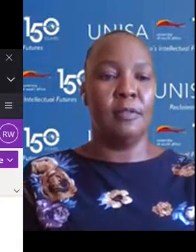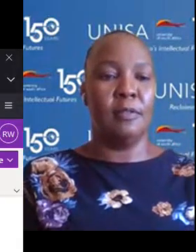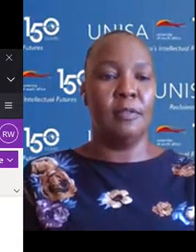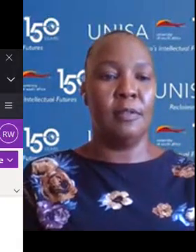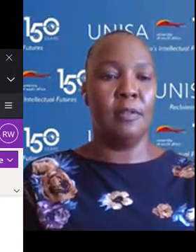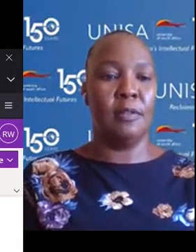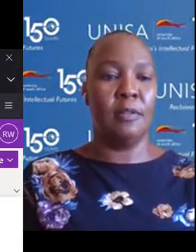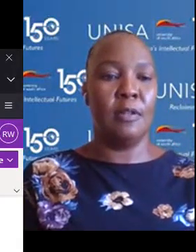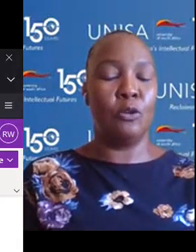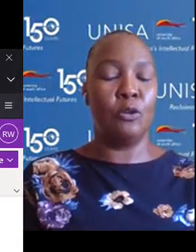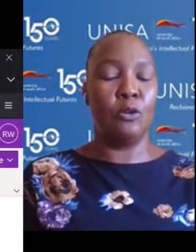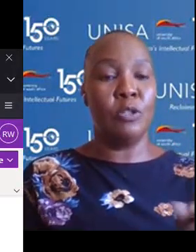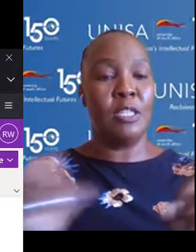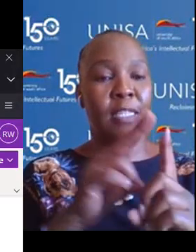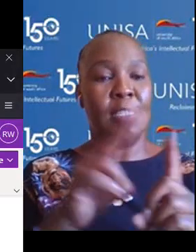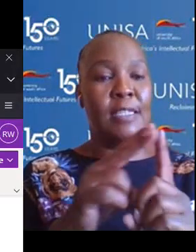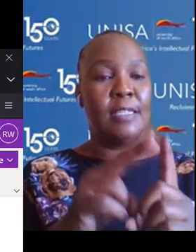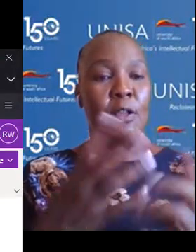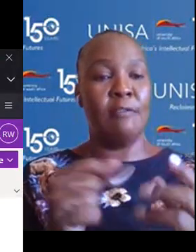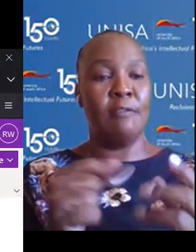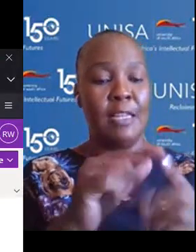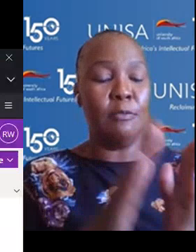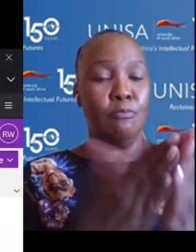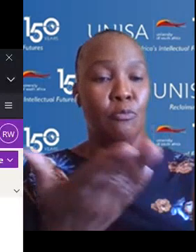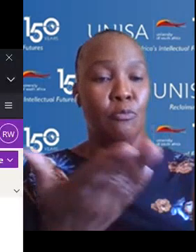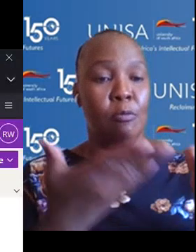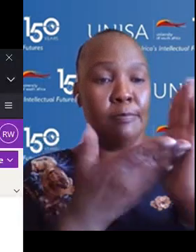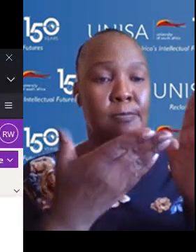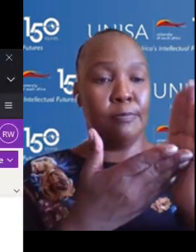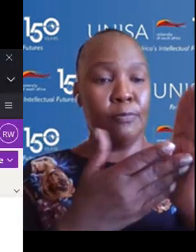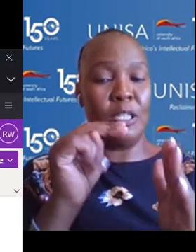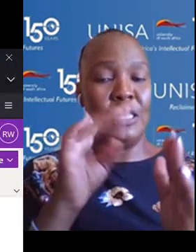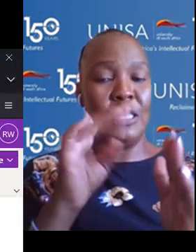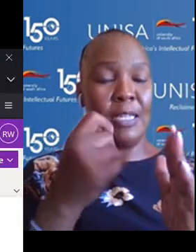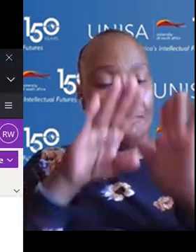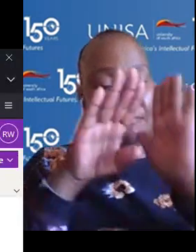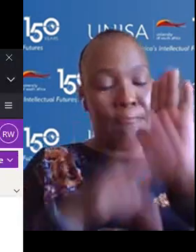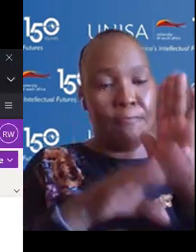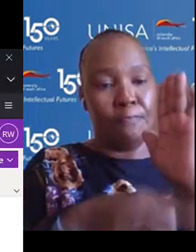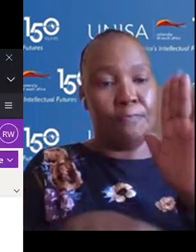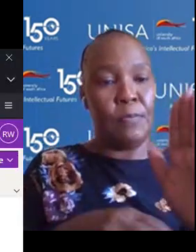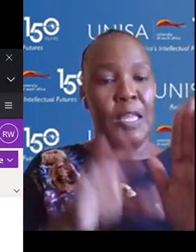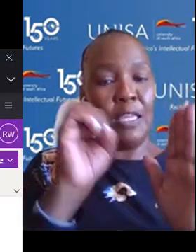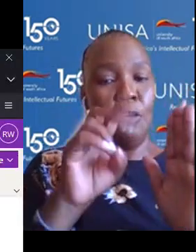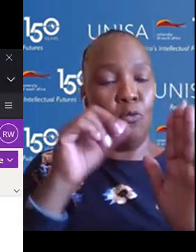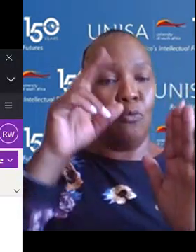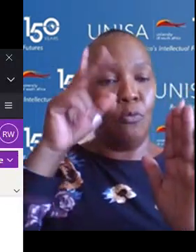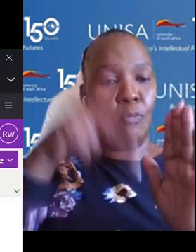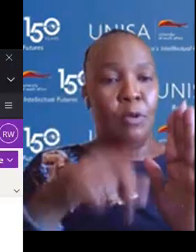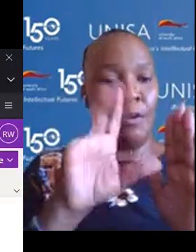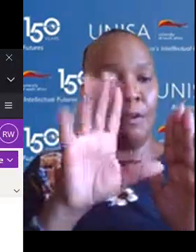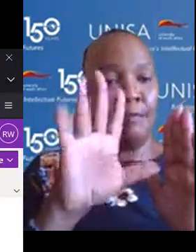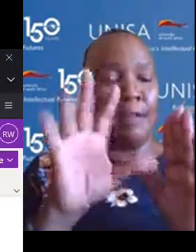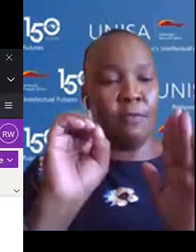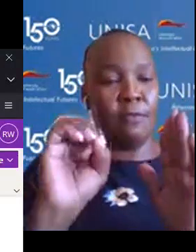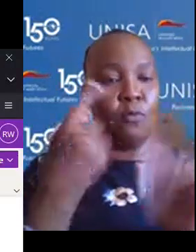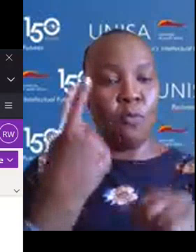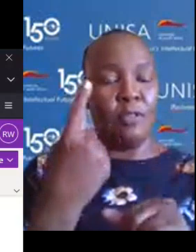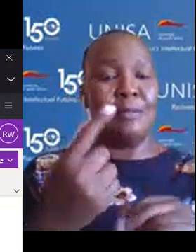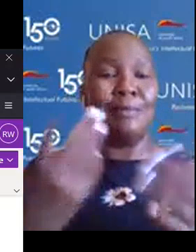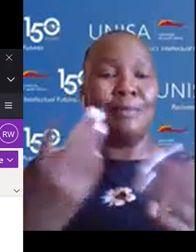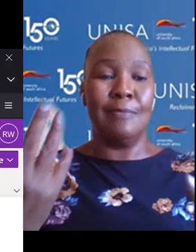You'll notice now we've got this book over here, UNISA Studies. Underneath that, we've got EUP 1501.